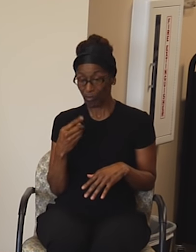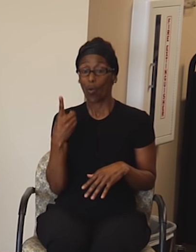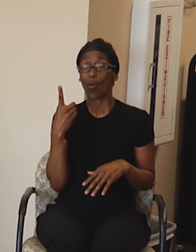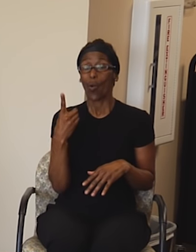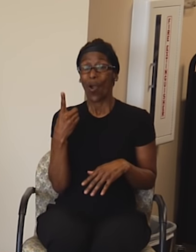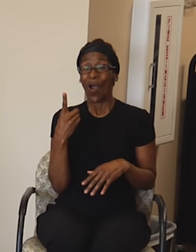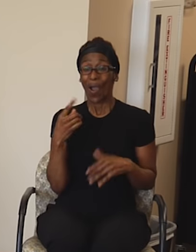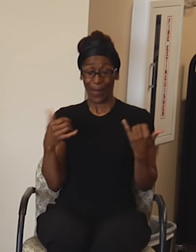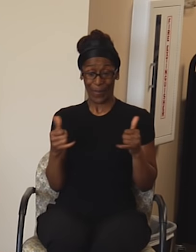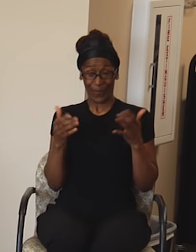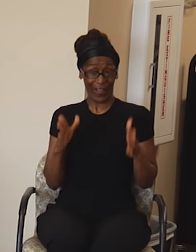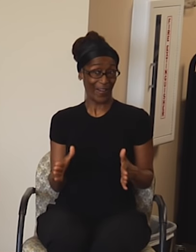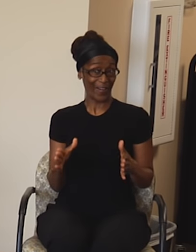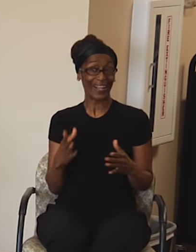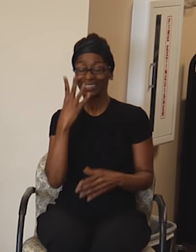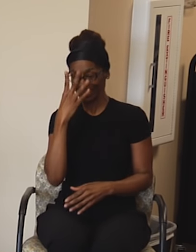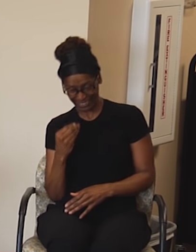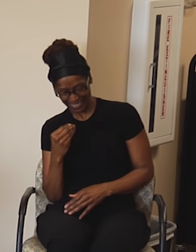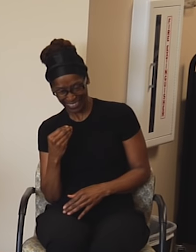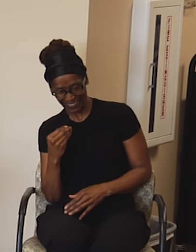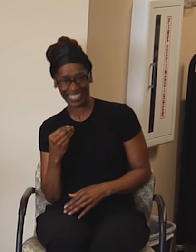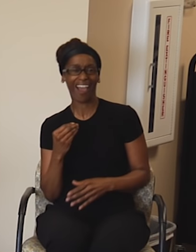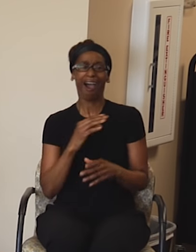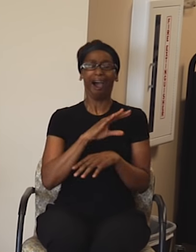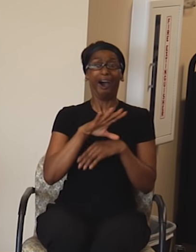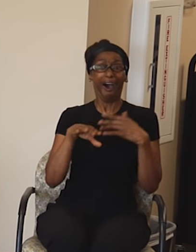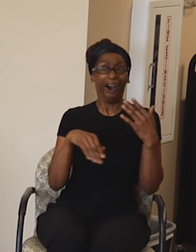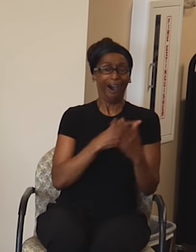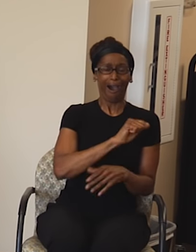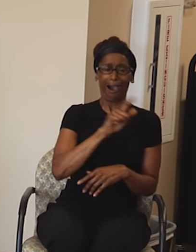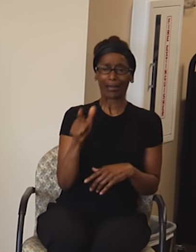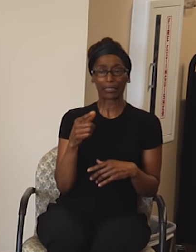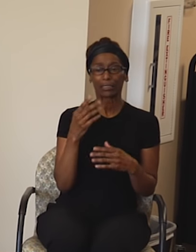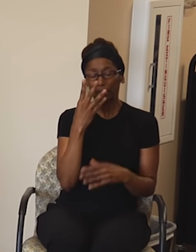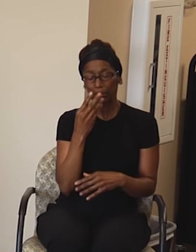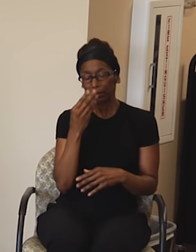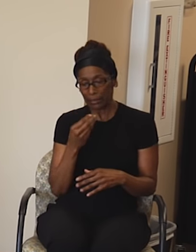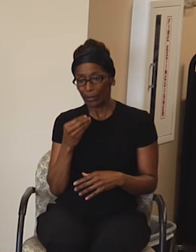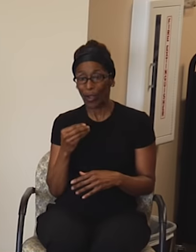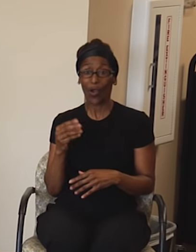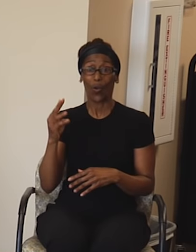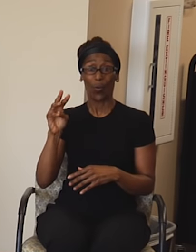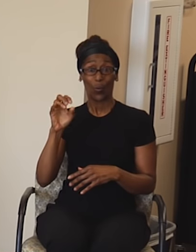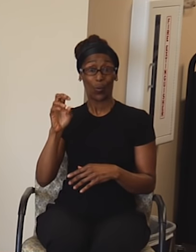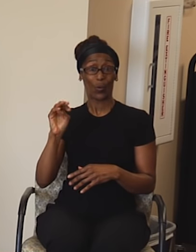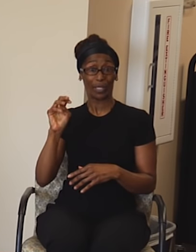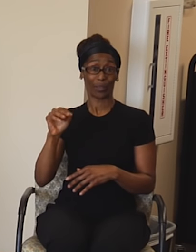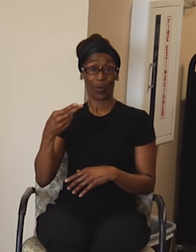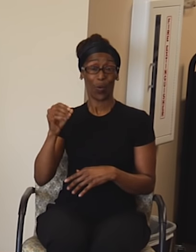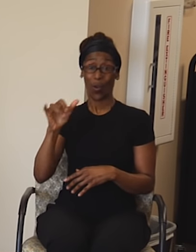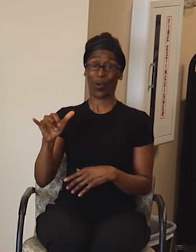got sleep and the next day they're all bleary eyed except for one very well rested William Hoy who writes on his pad,